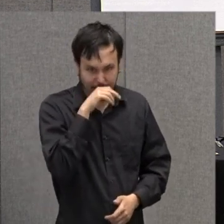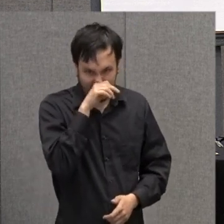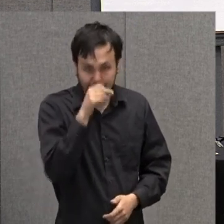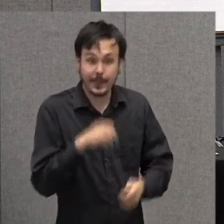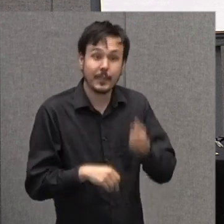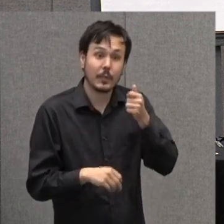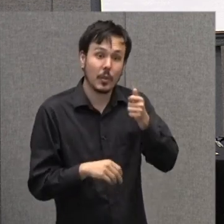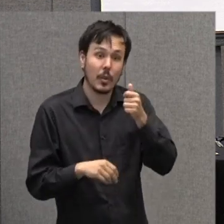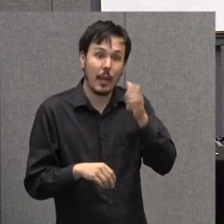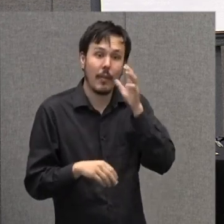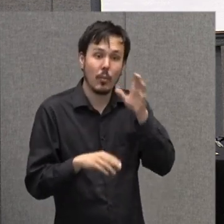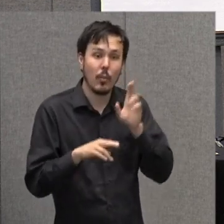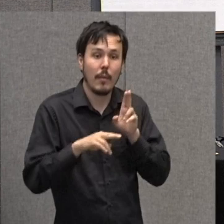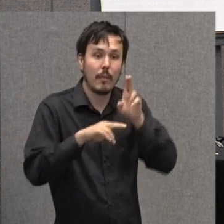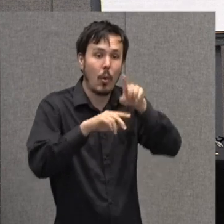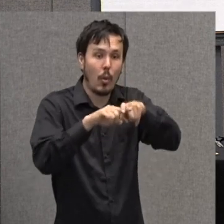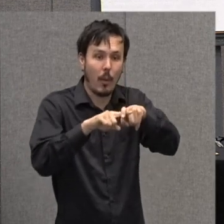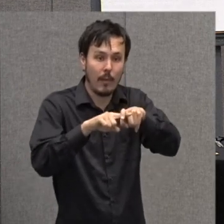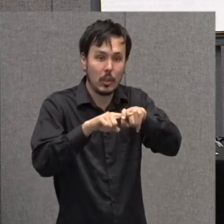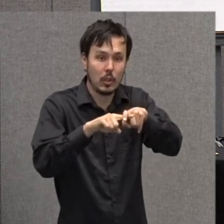You would fold it over.